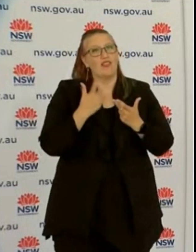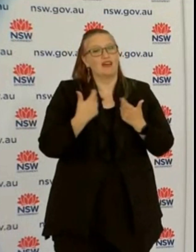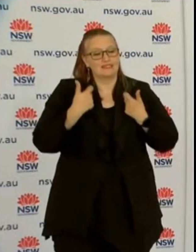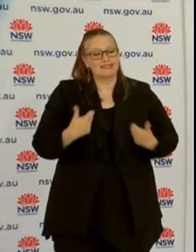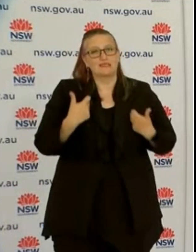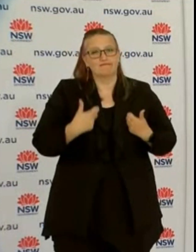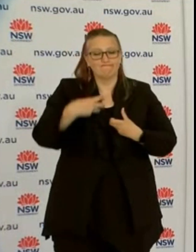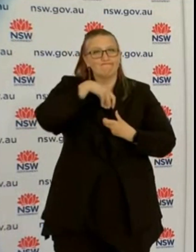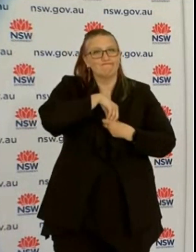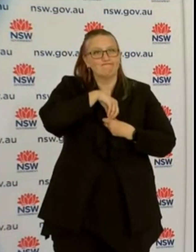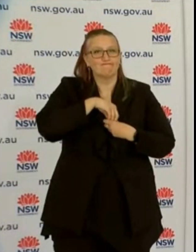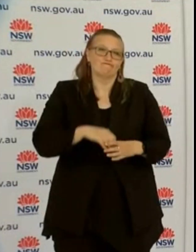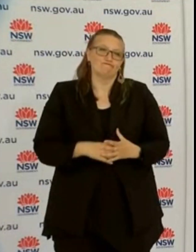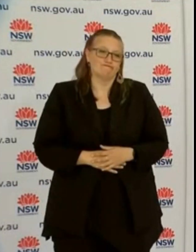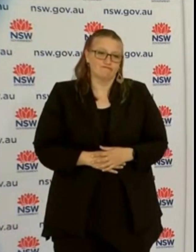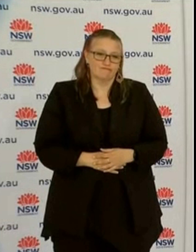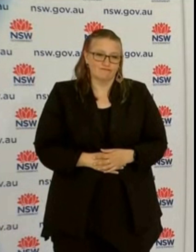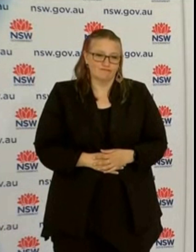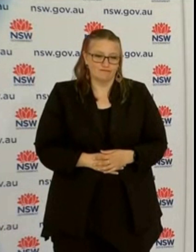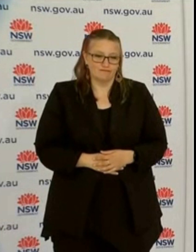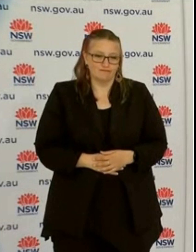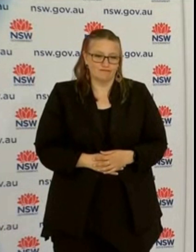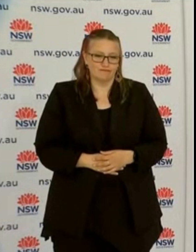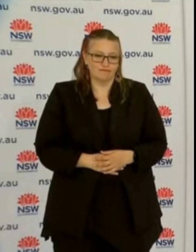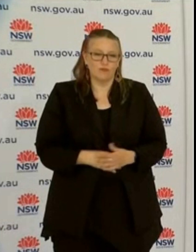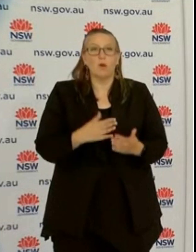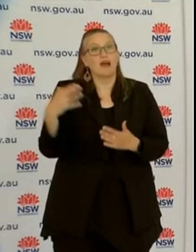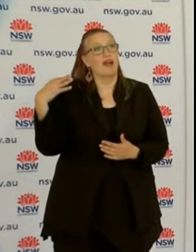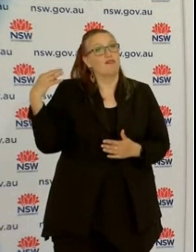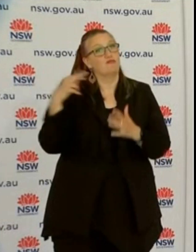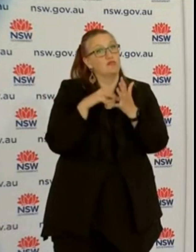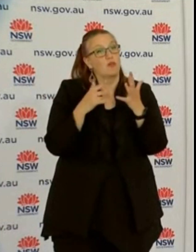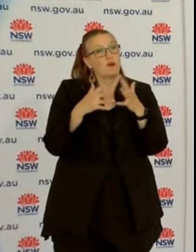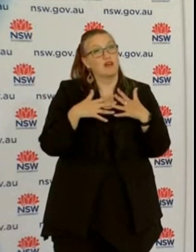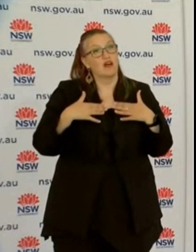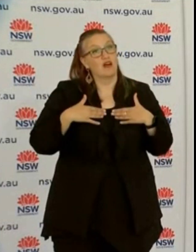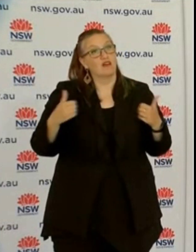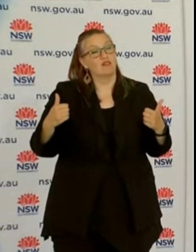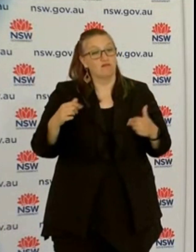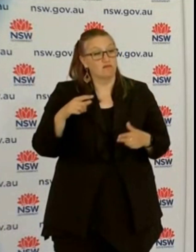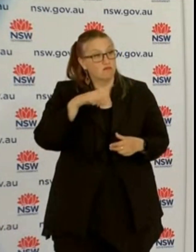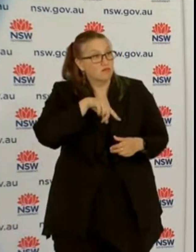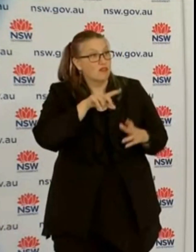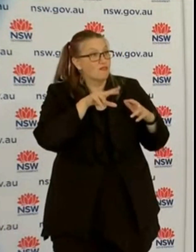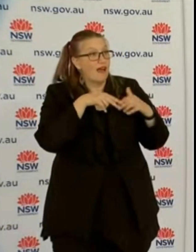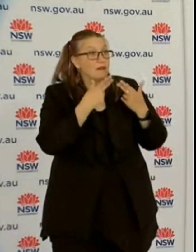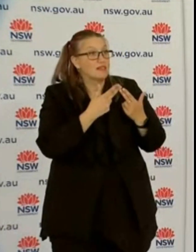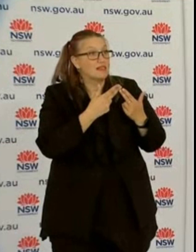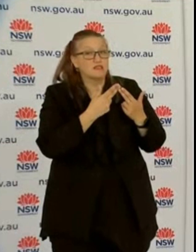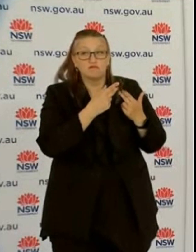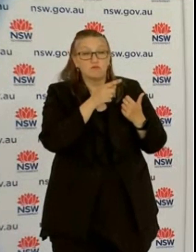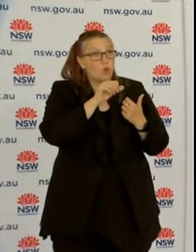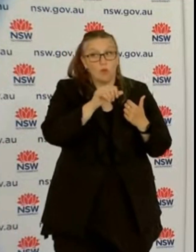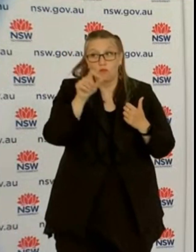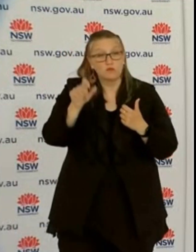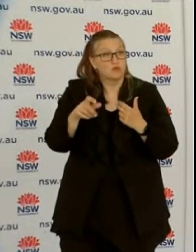health conditions. On behalf of New South Wales Health, I do extend my deepest sympathies to the families of those